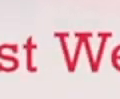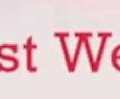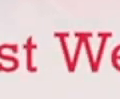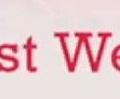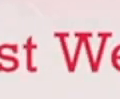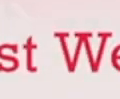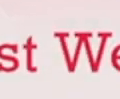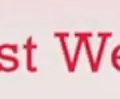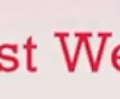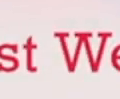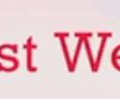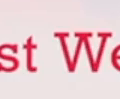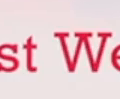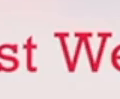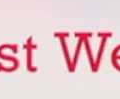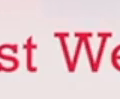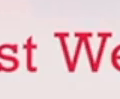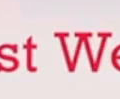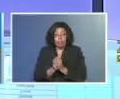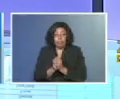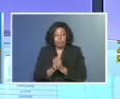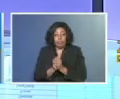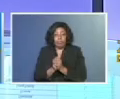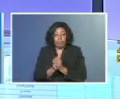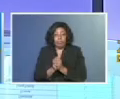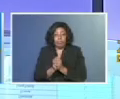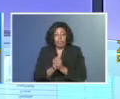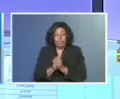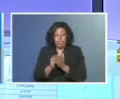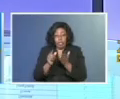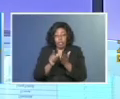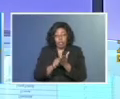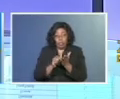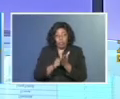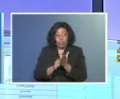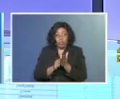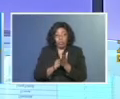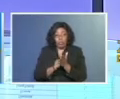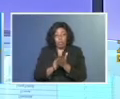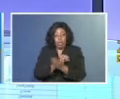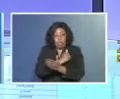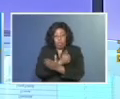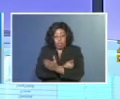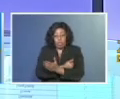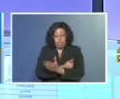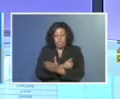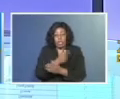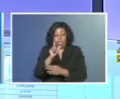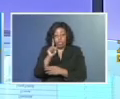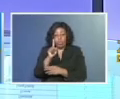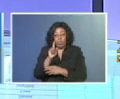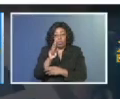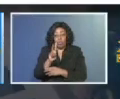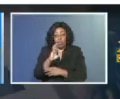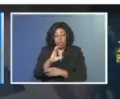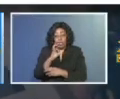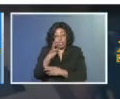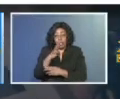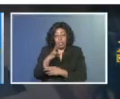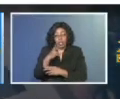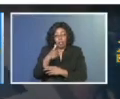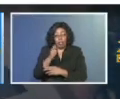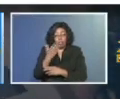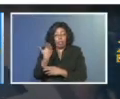world. 393-3100. In other news, authorities seizing 277 illegal firearms